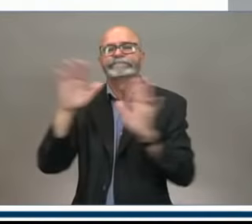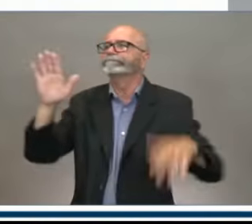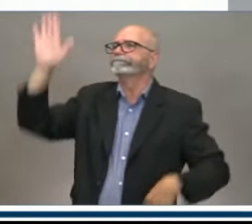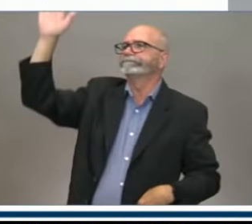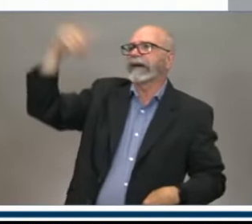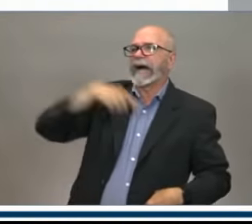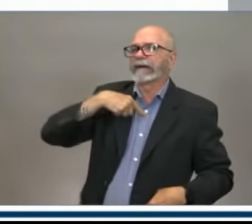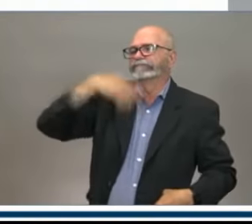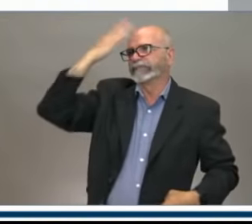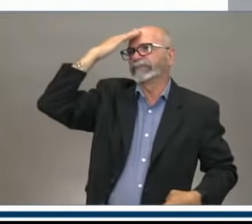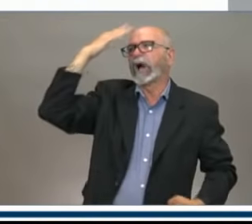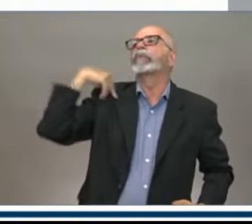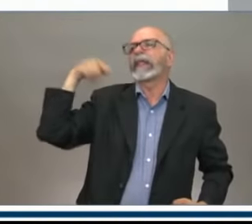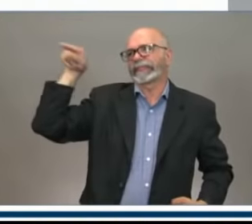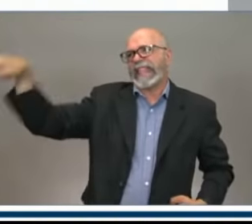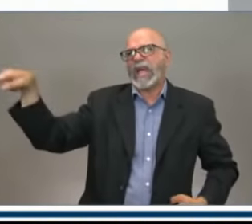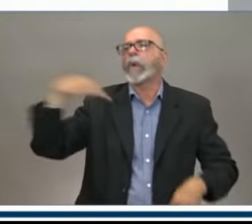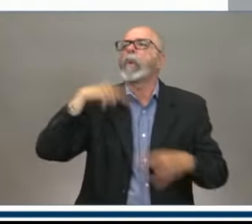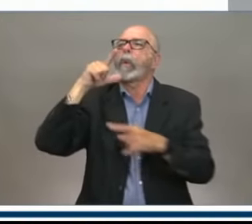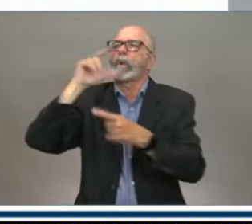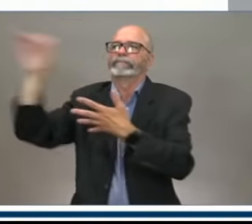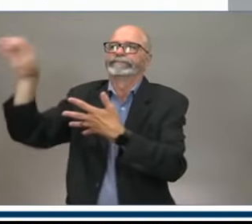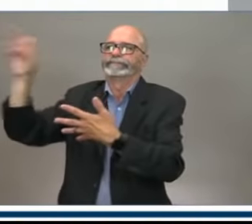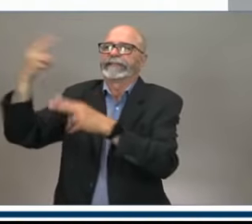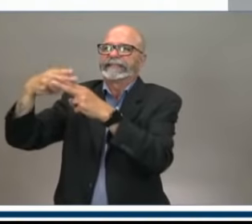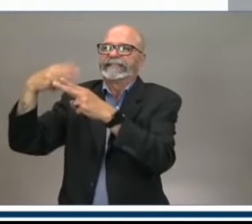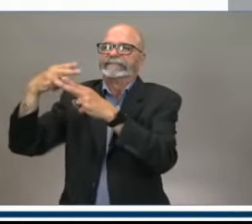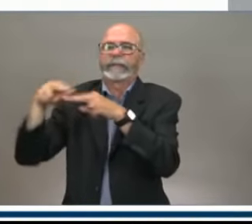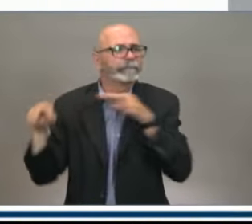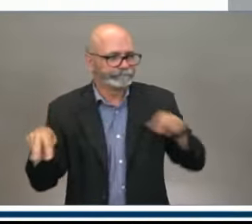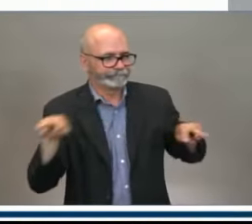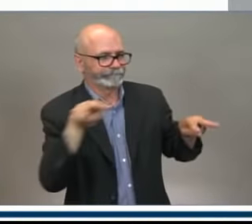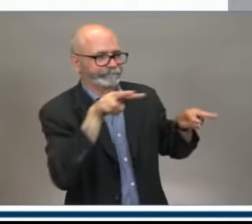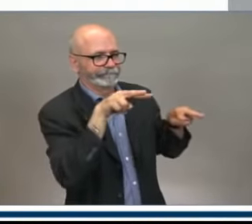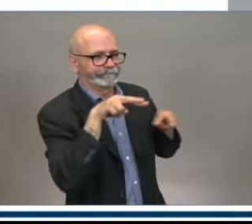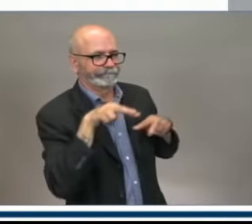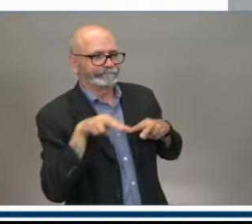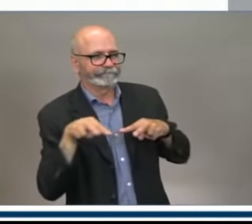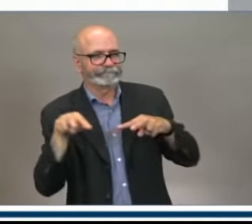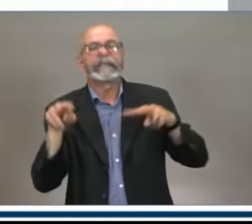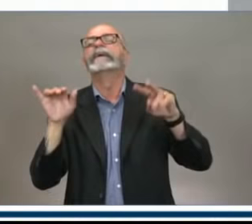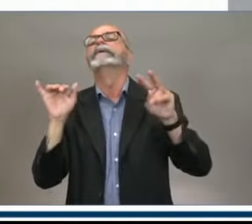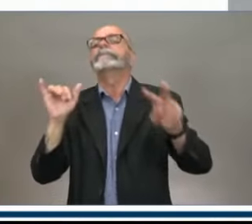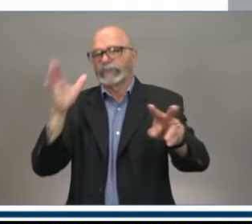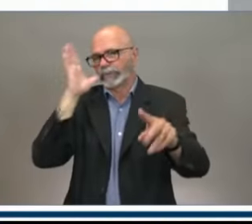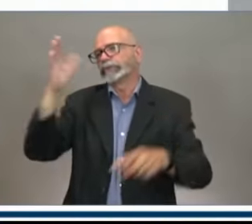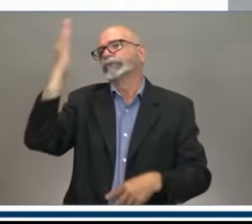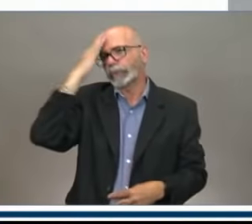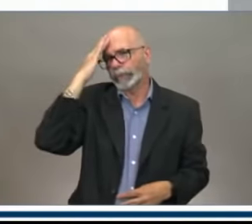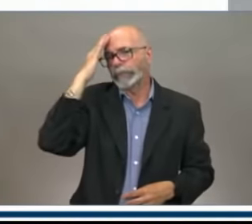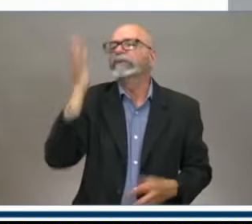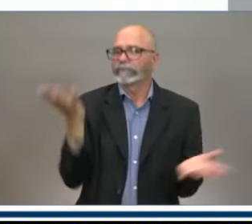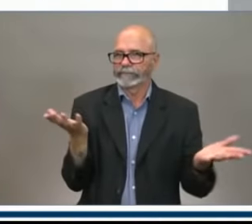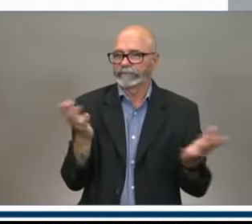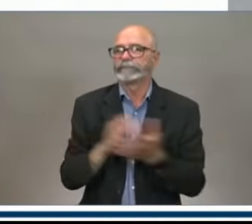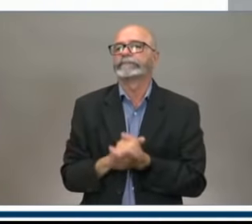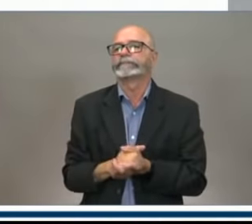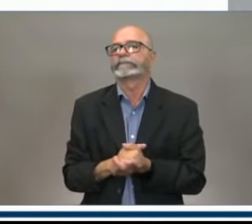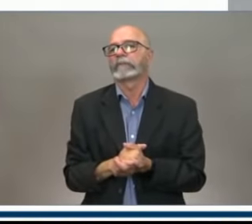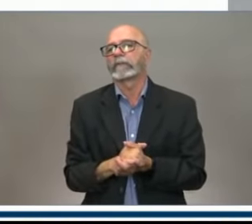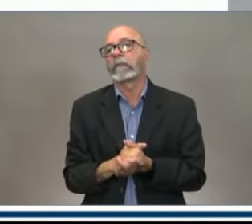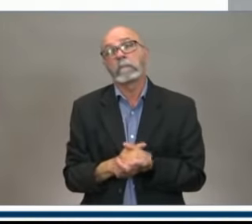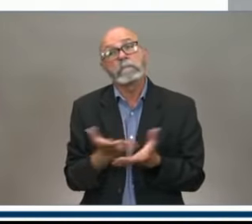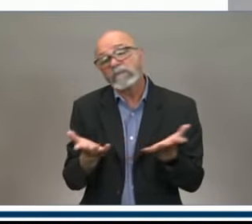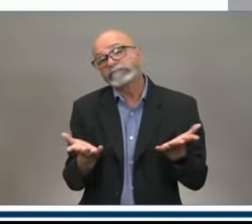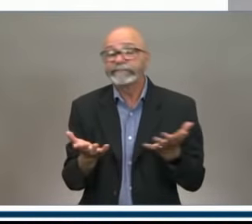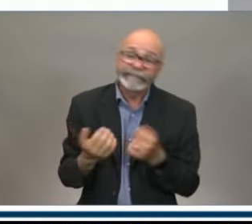at one of these protests, to come forward and be monitored on an ongoing basis. That kind of work it needs to be